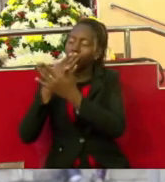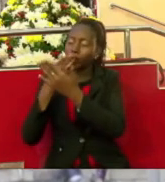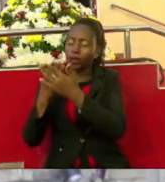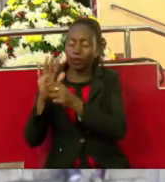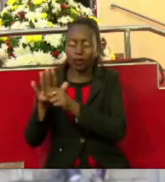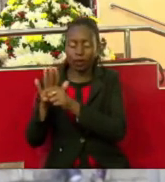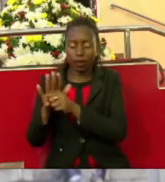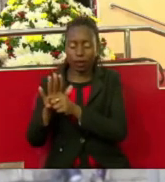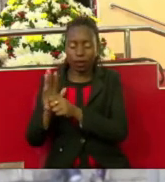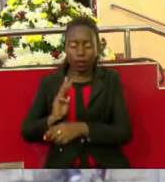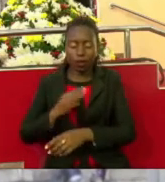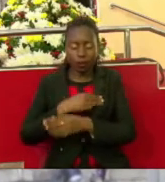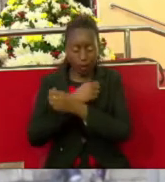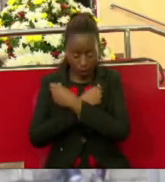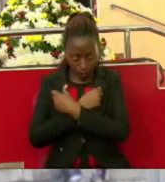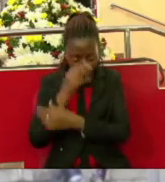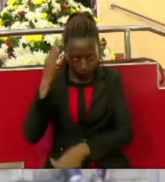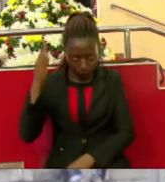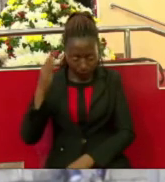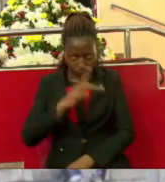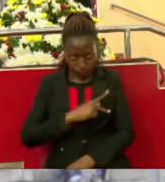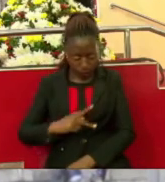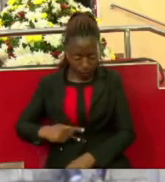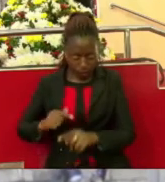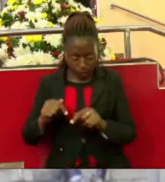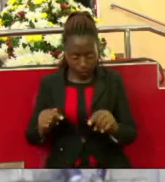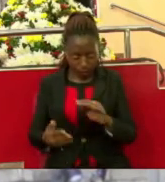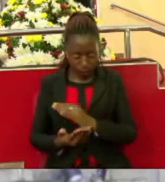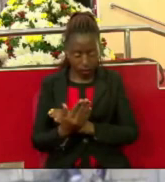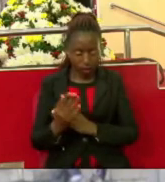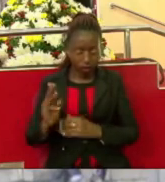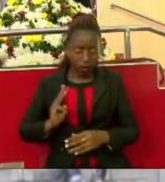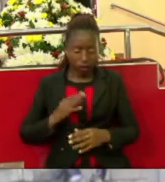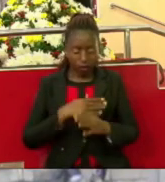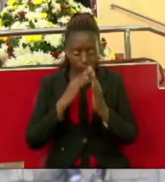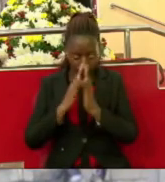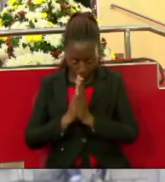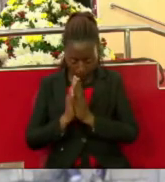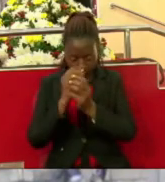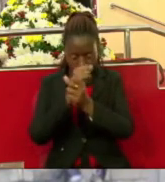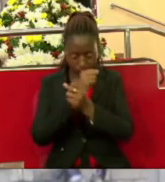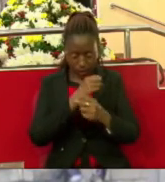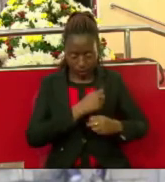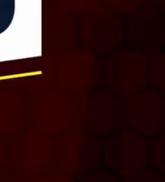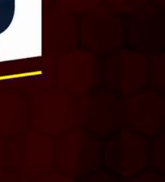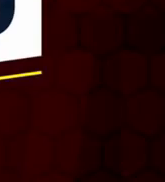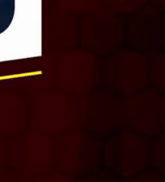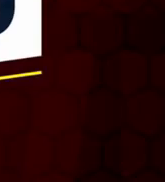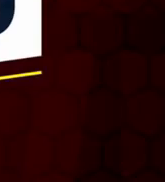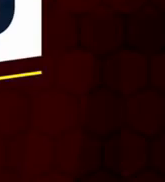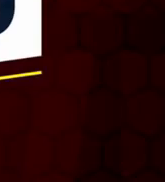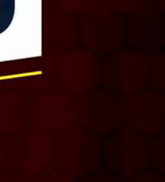sana, Bwana. We love you this morning, King of Glory. Tunakupenda asubuhi ya leo, Bwana. For this we pray, believe and trust in Jesus' name. Tumeomba tukiamini katika jina la Yesu.